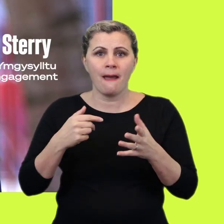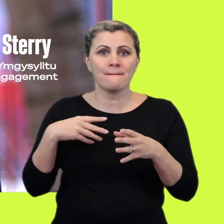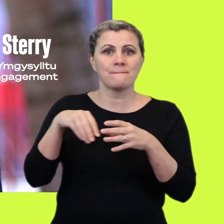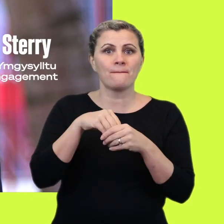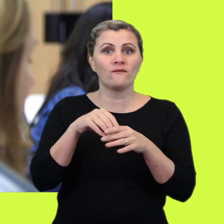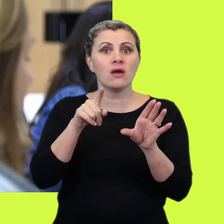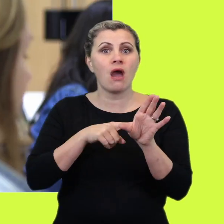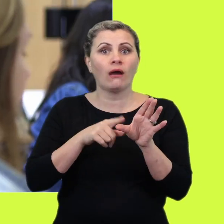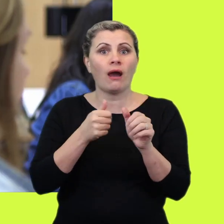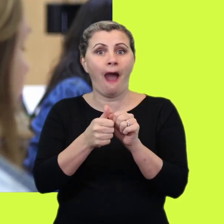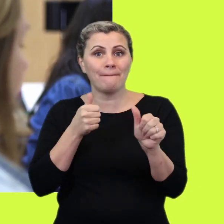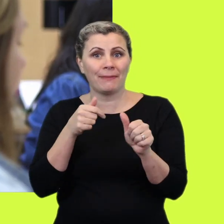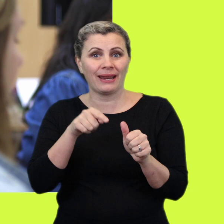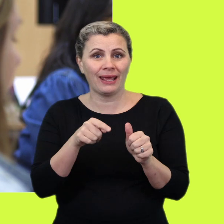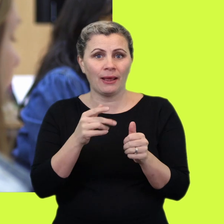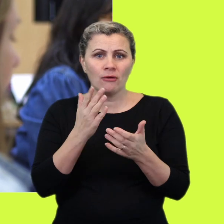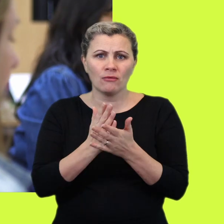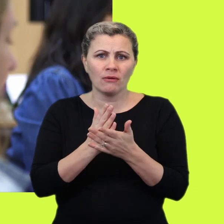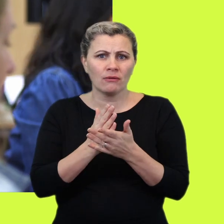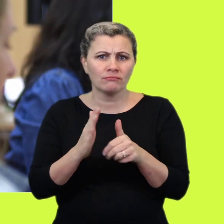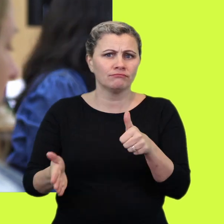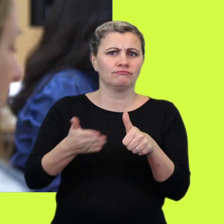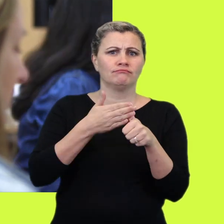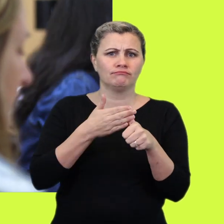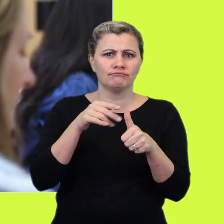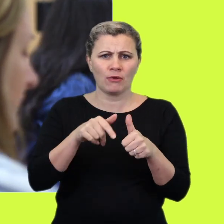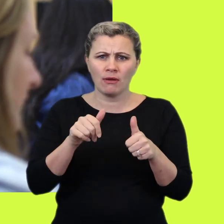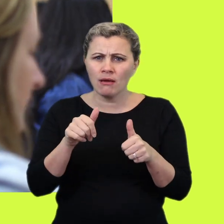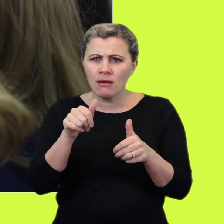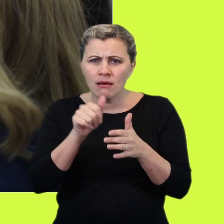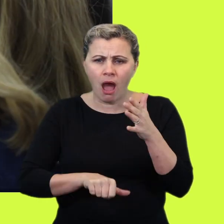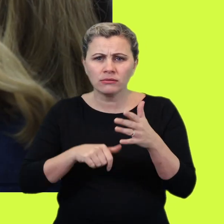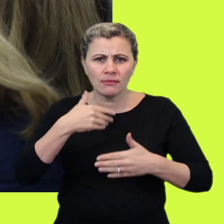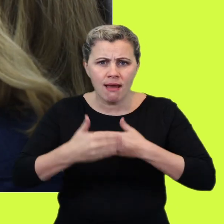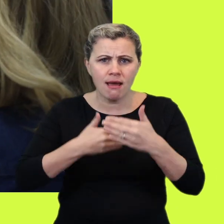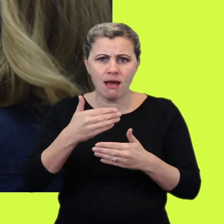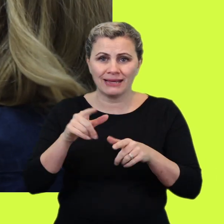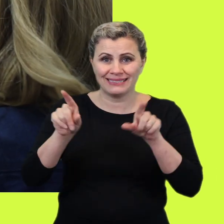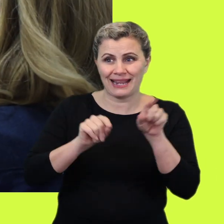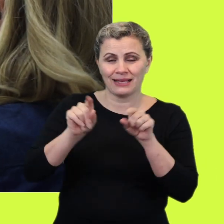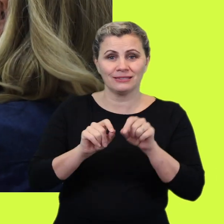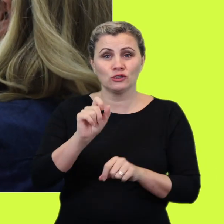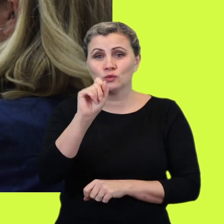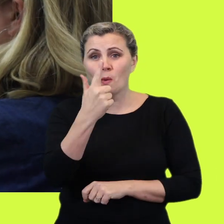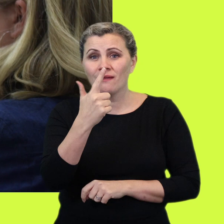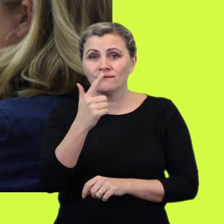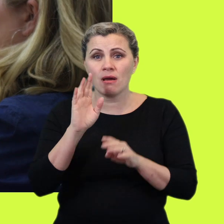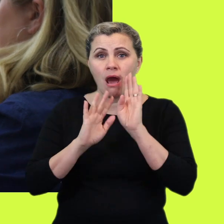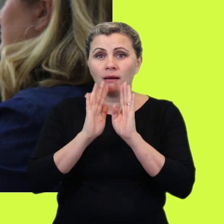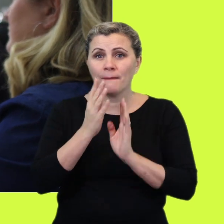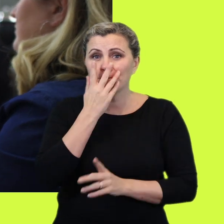Company, and that began right at the very beginning where we co-created the process for selecting the 12 young people.